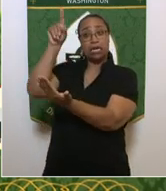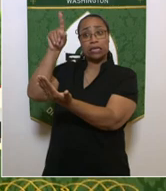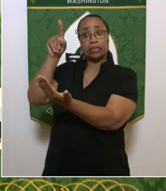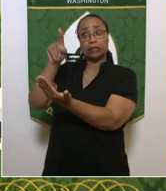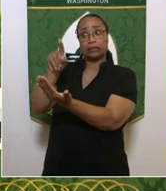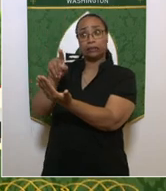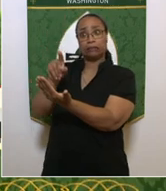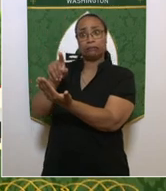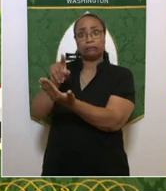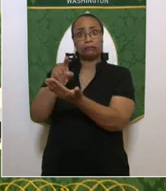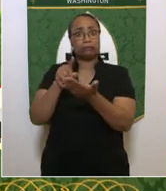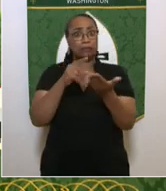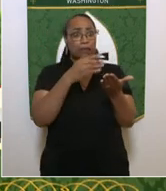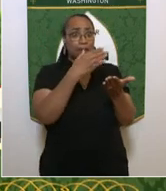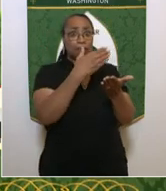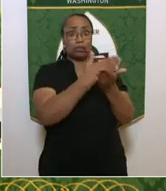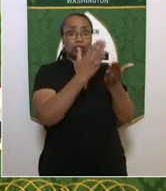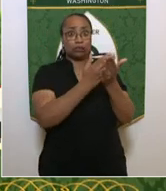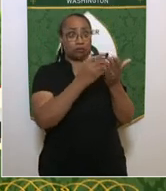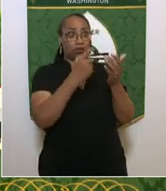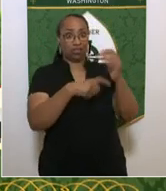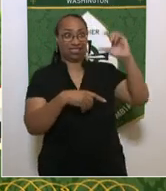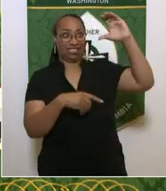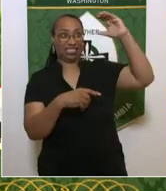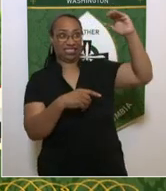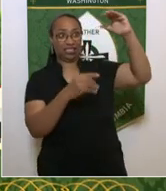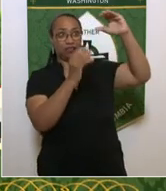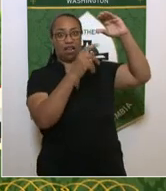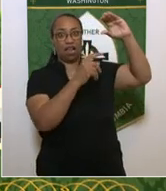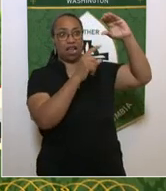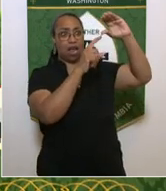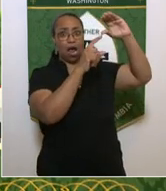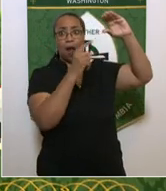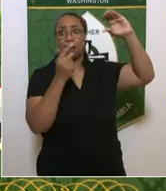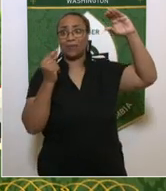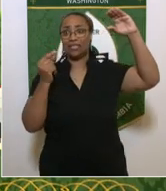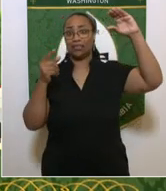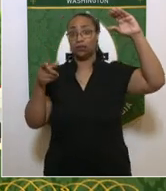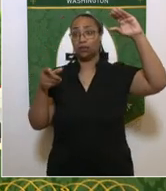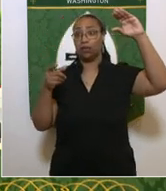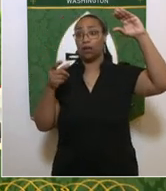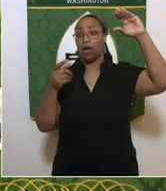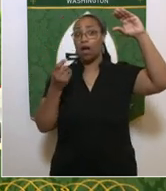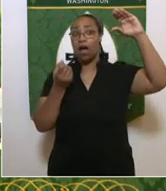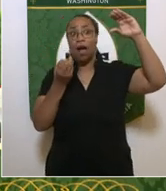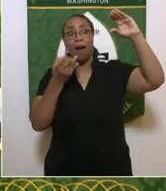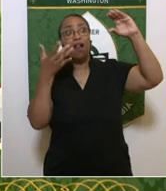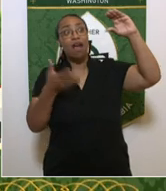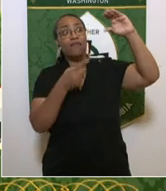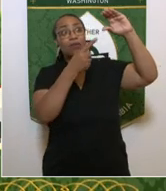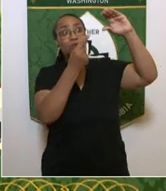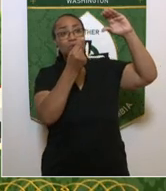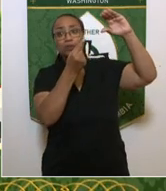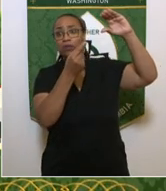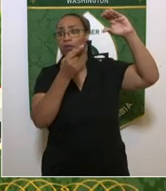every year I get a budget that's somewhere around this much money,